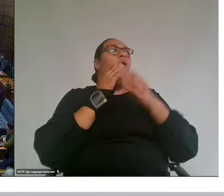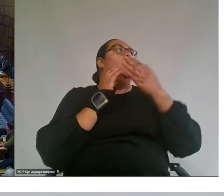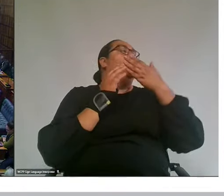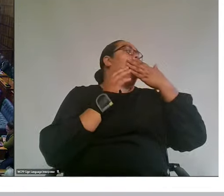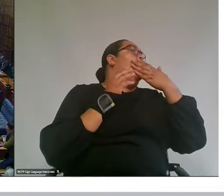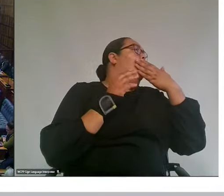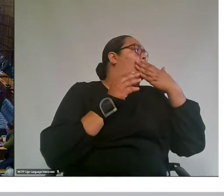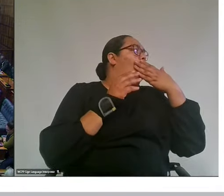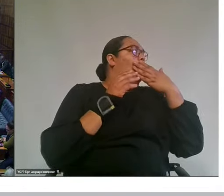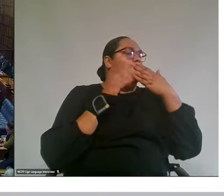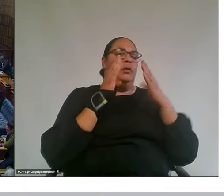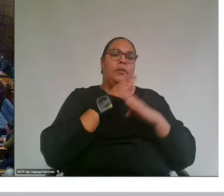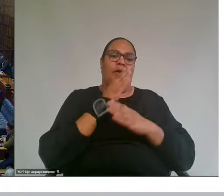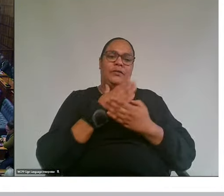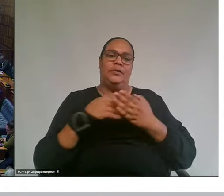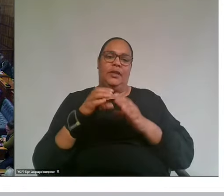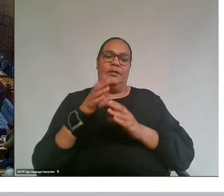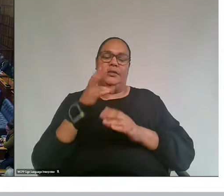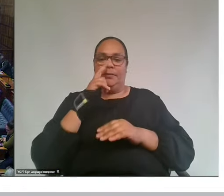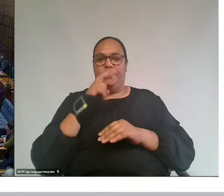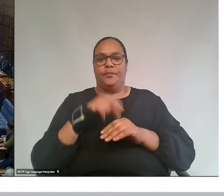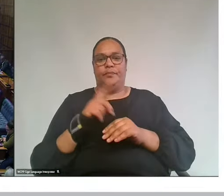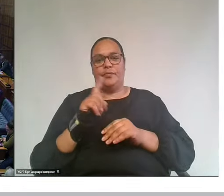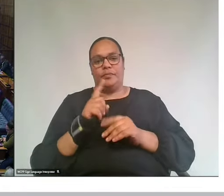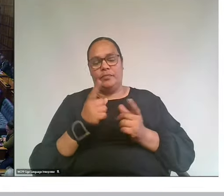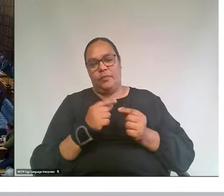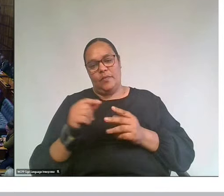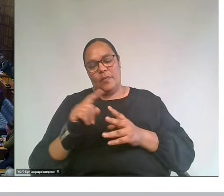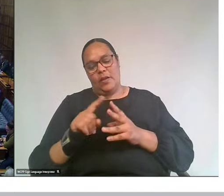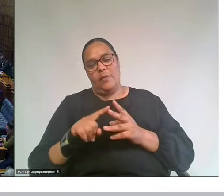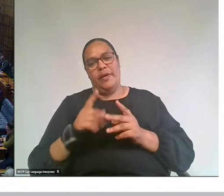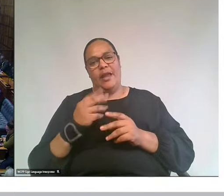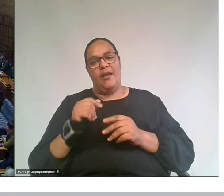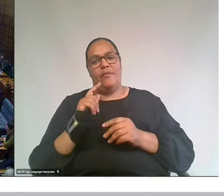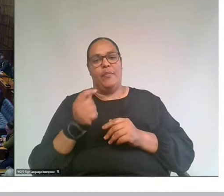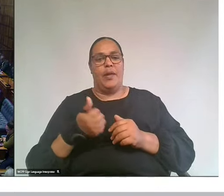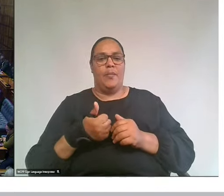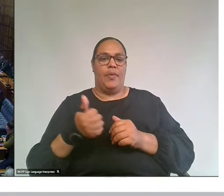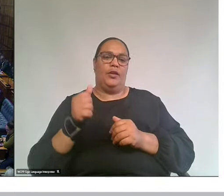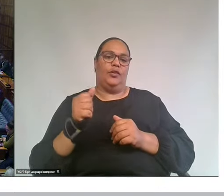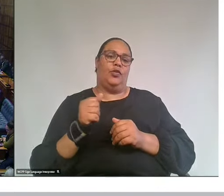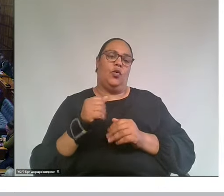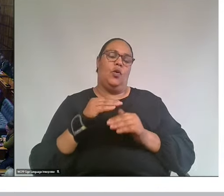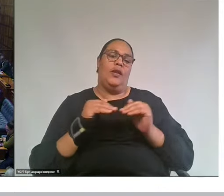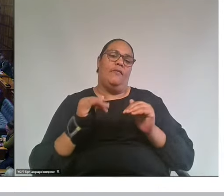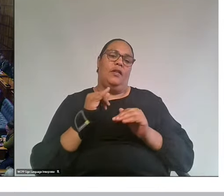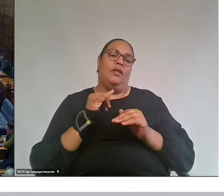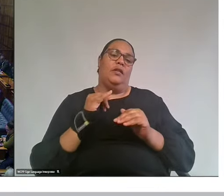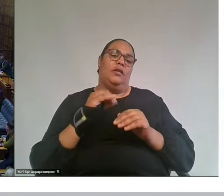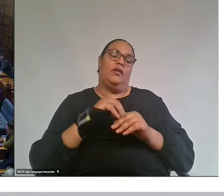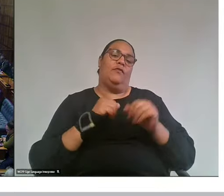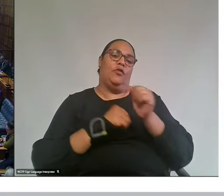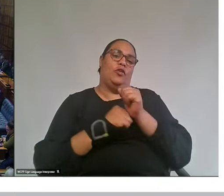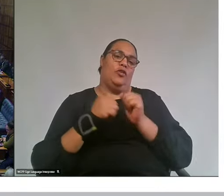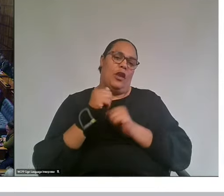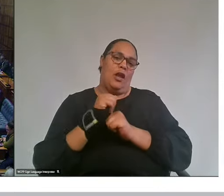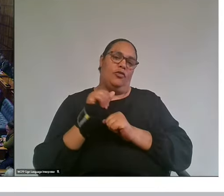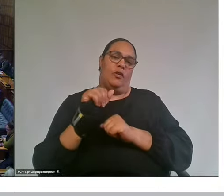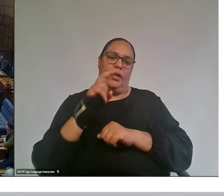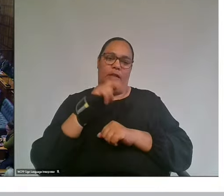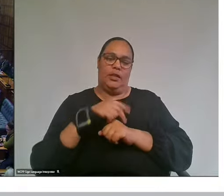requires security of tenure and to have a payback of that level of infrastructure investment they would